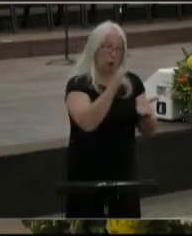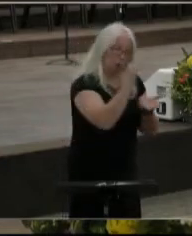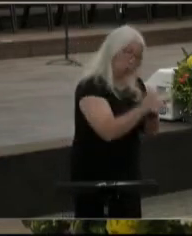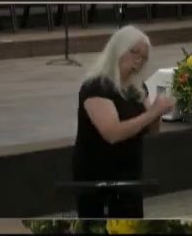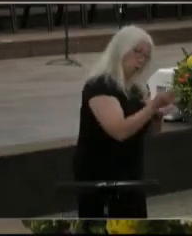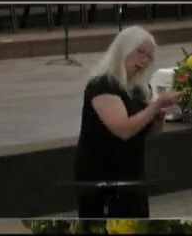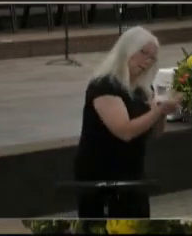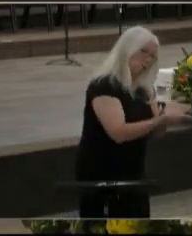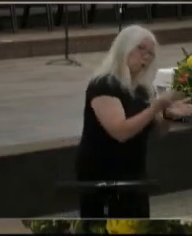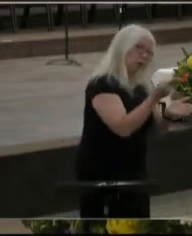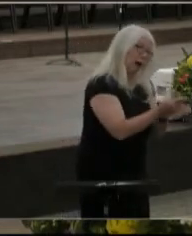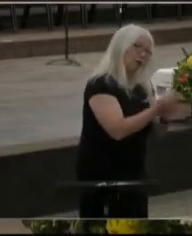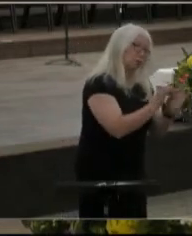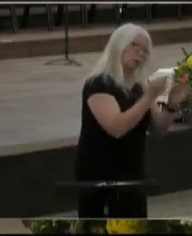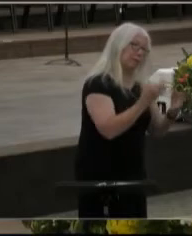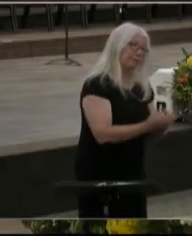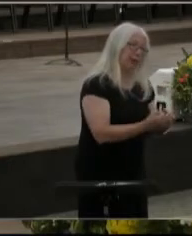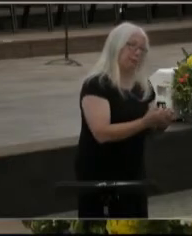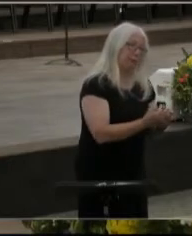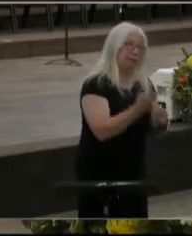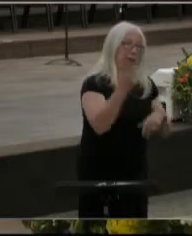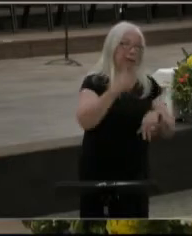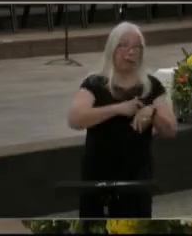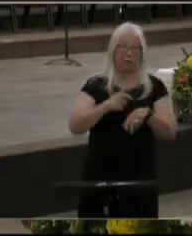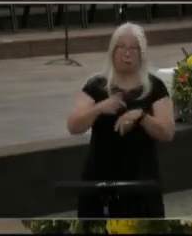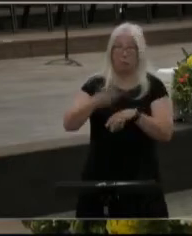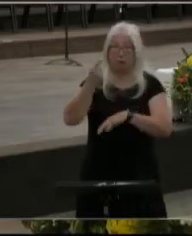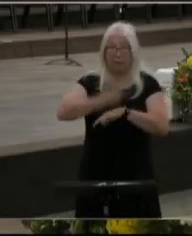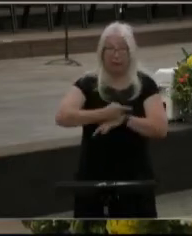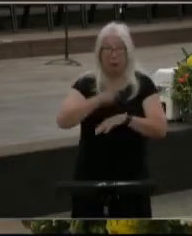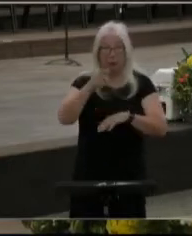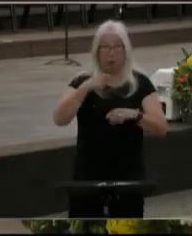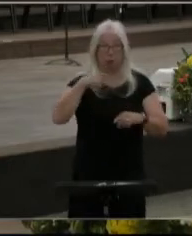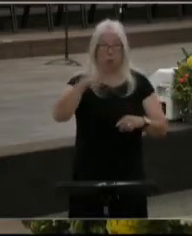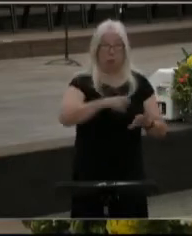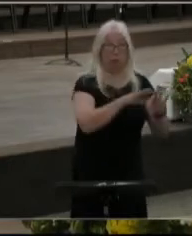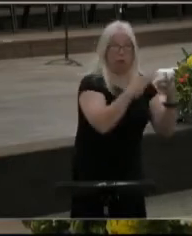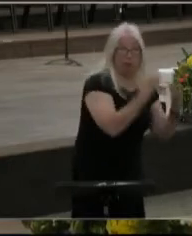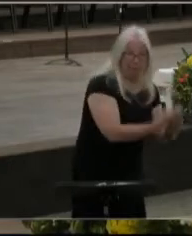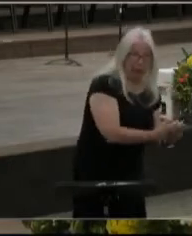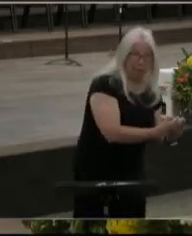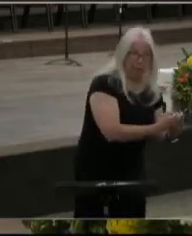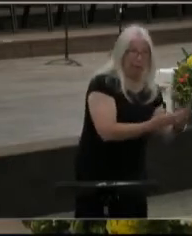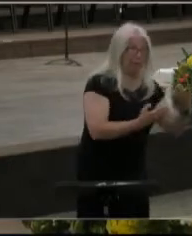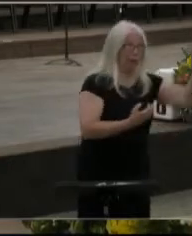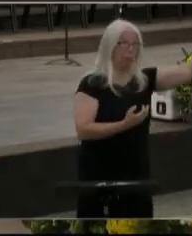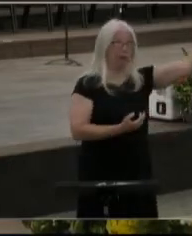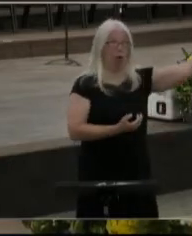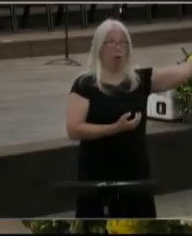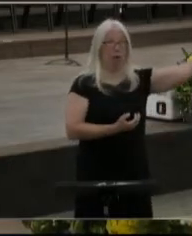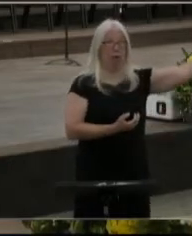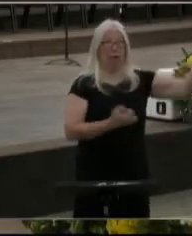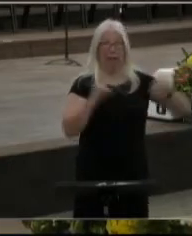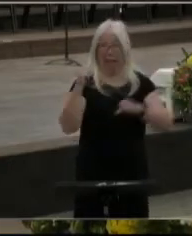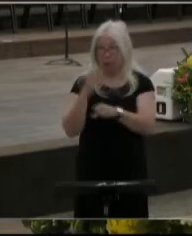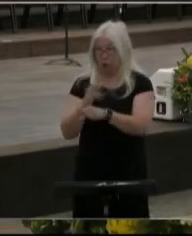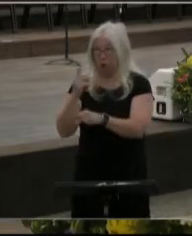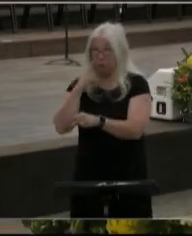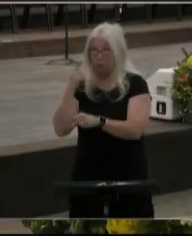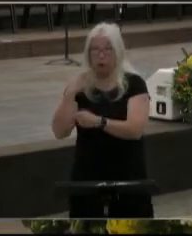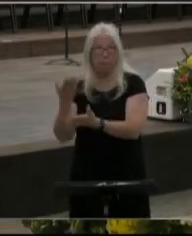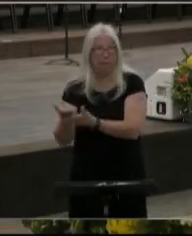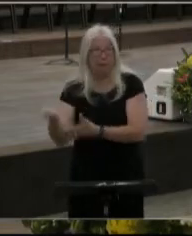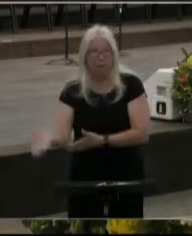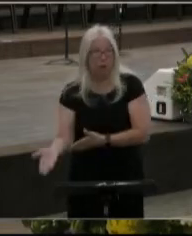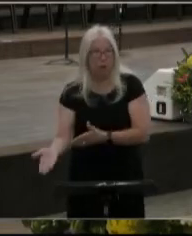and a few hours with the family. And there's going to come a point in day that when you need your family, they're going to be gone. And that job that you thought was going to be